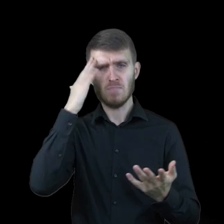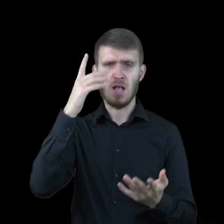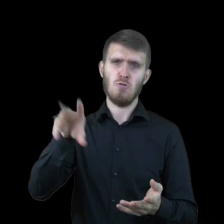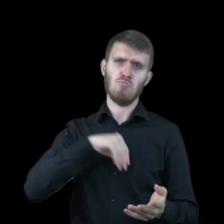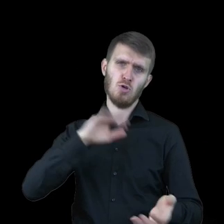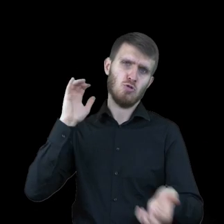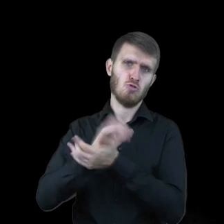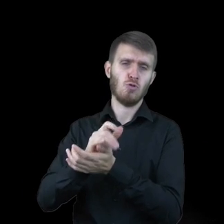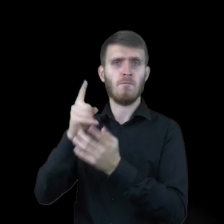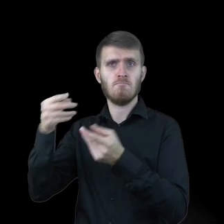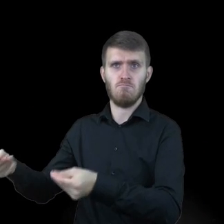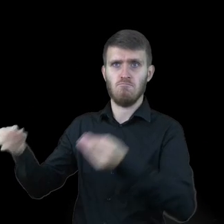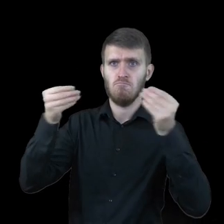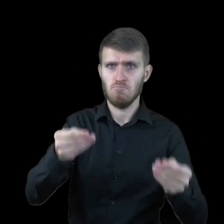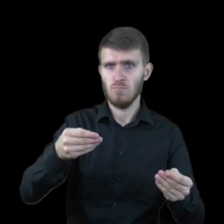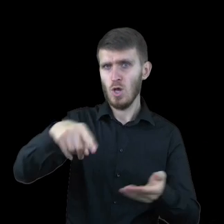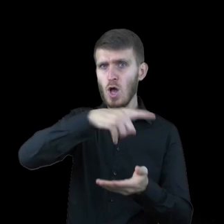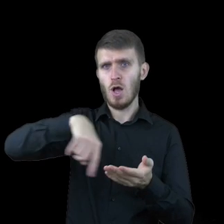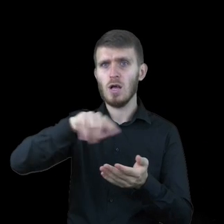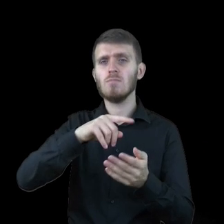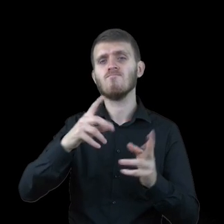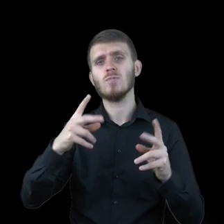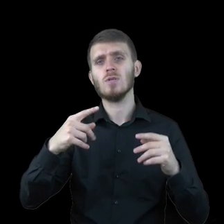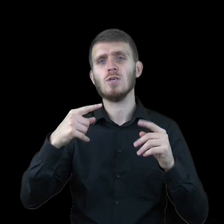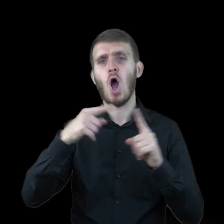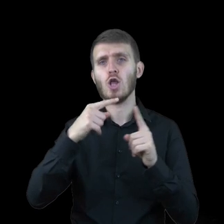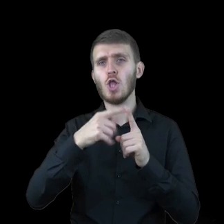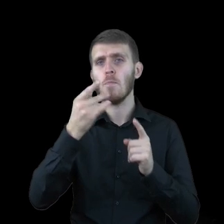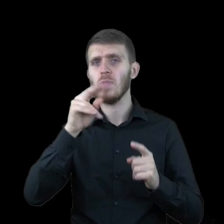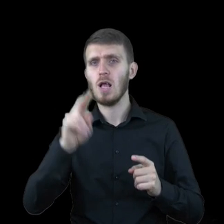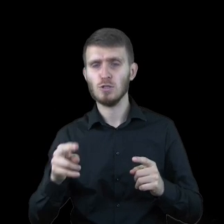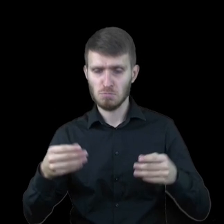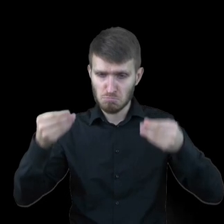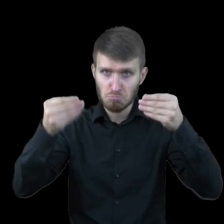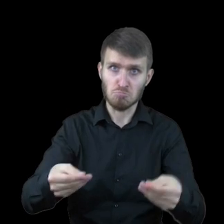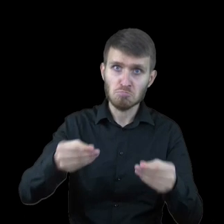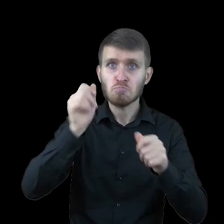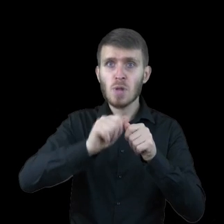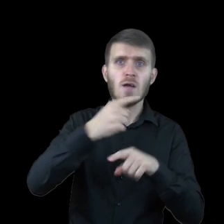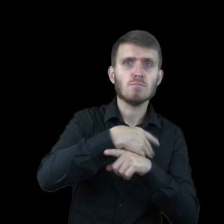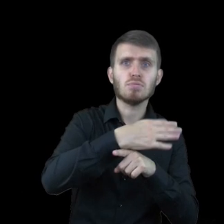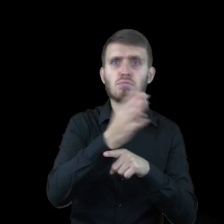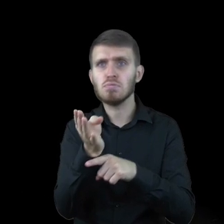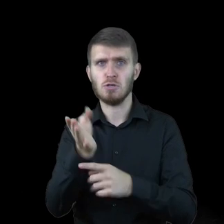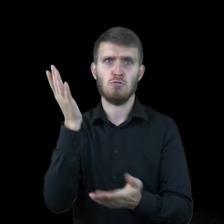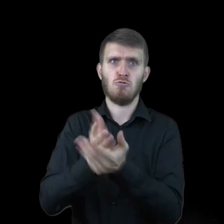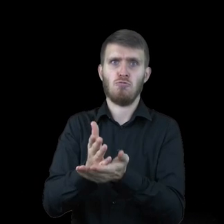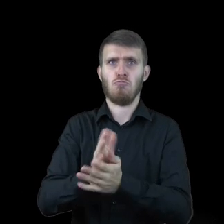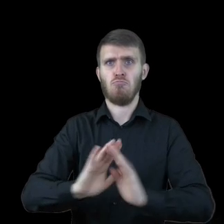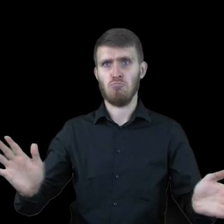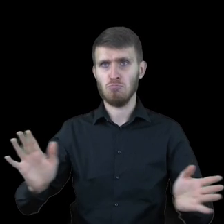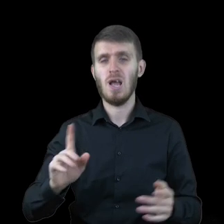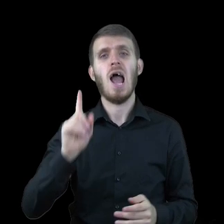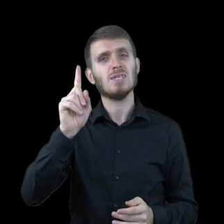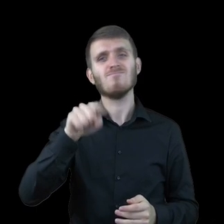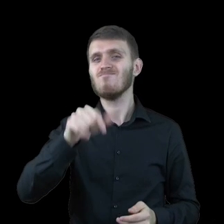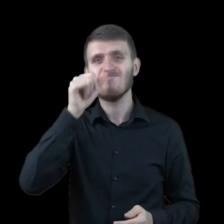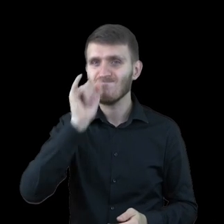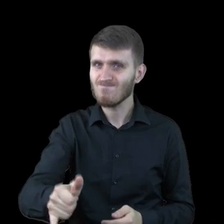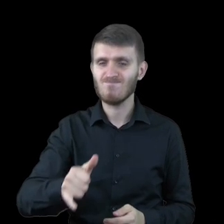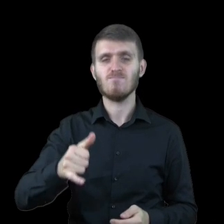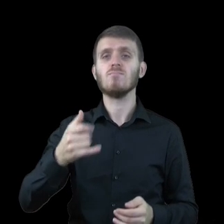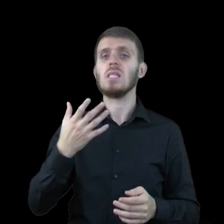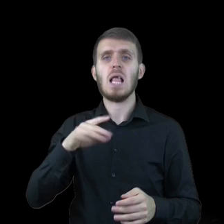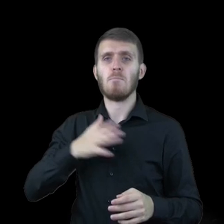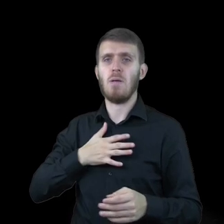common way would be to use a protractor. We could set up our protractor, measure out 135 degrees. But in this case, we